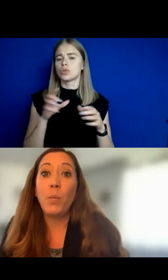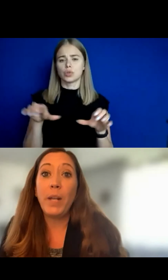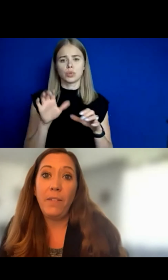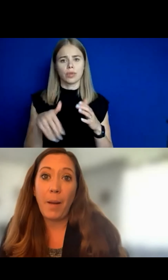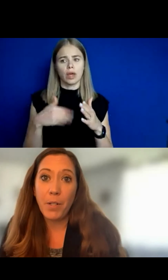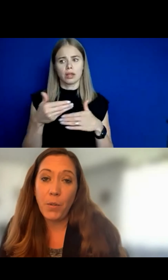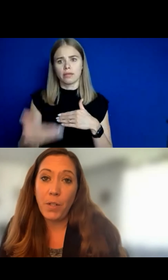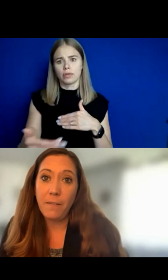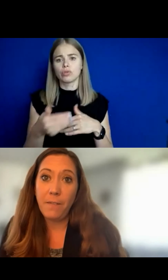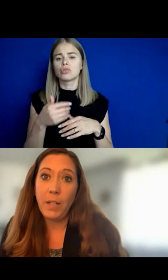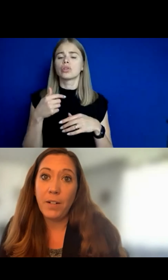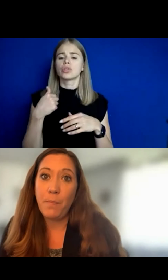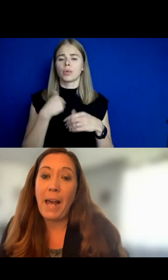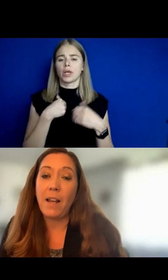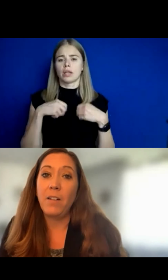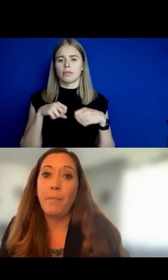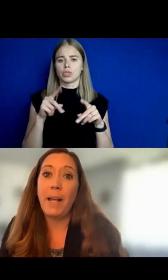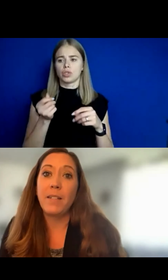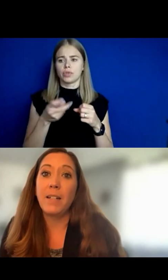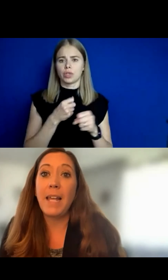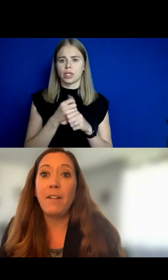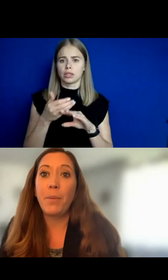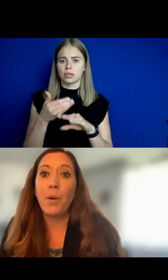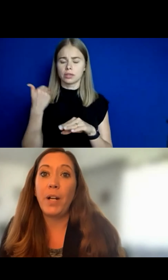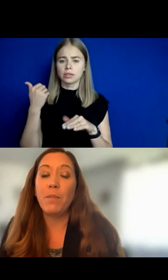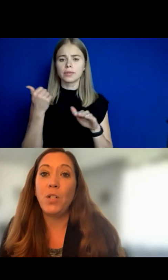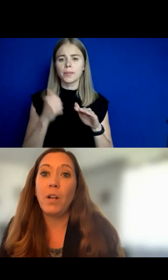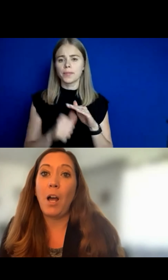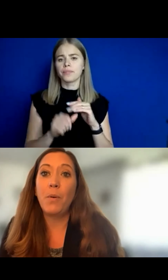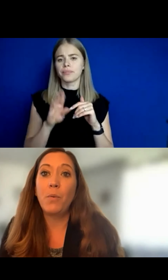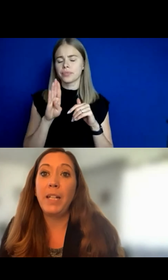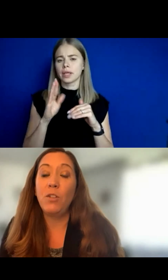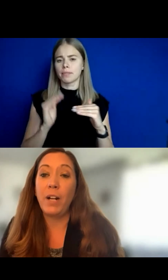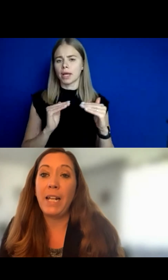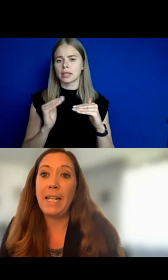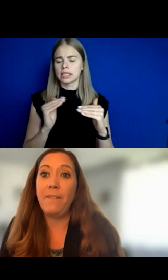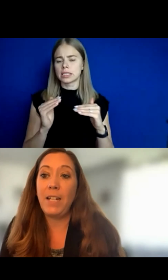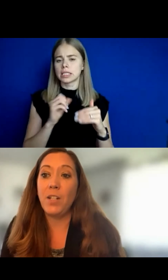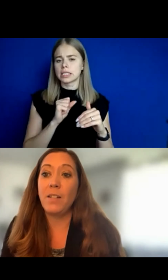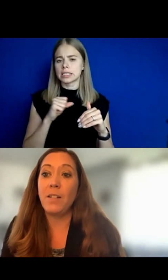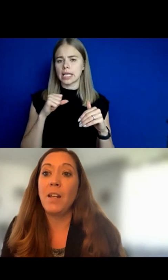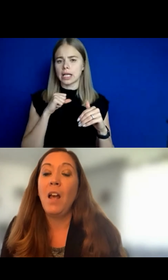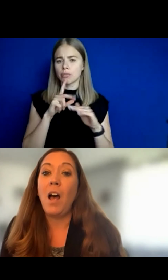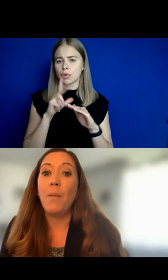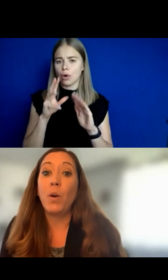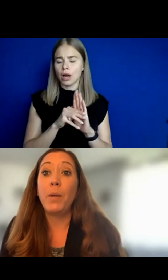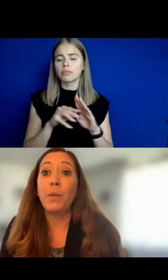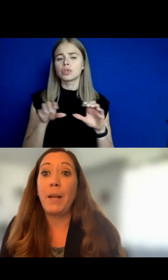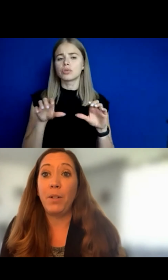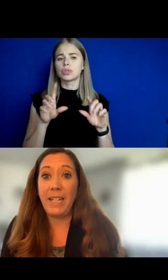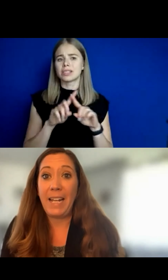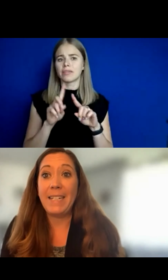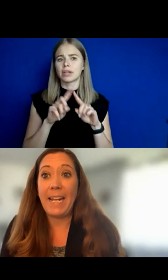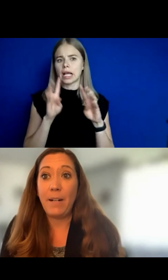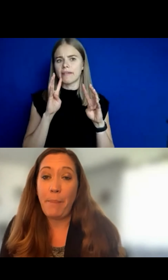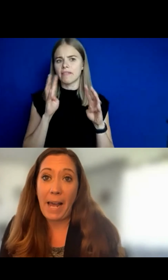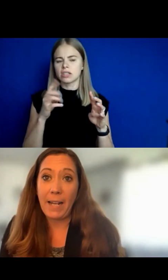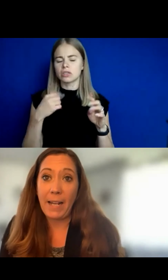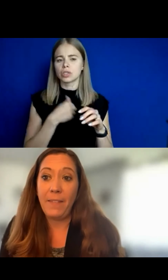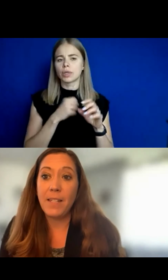And so we had the opportunity a few years back under the Balancing Incentive Program to do a couple really great innovations where we were able to get